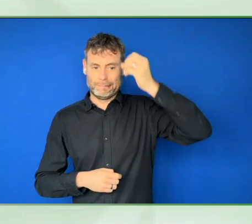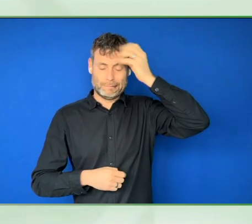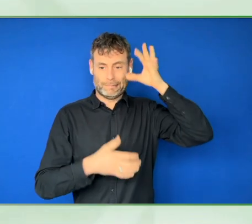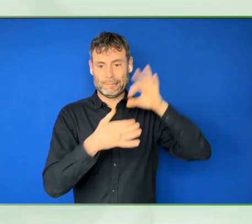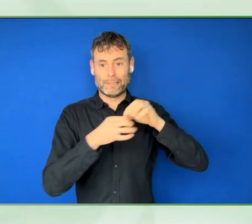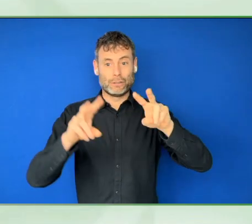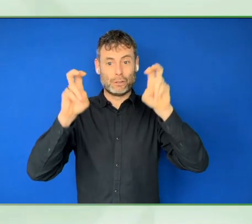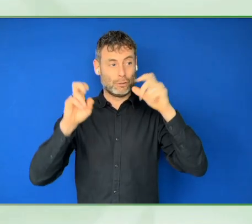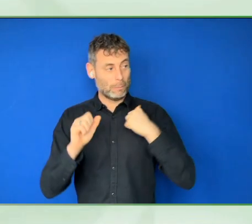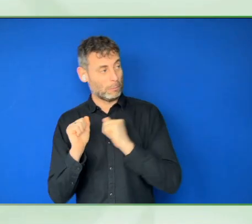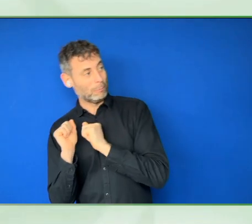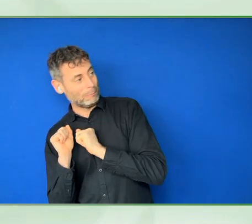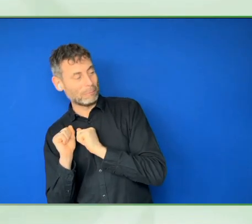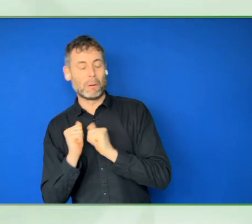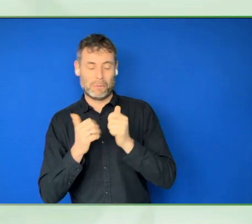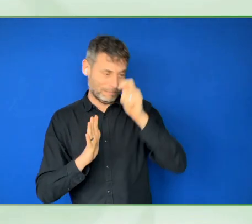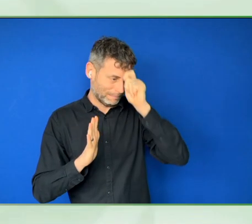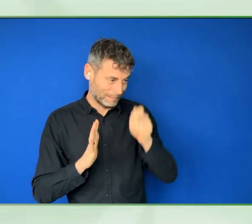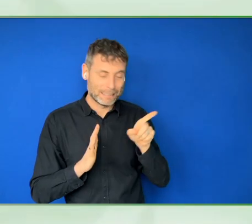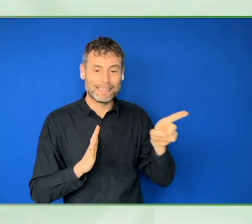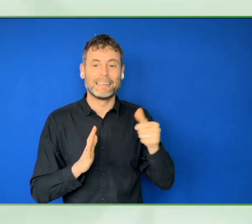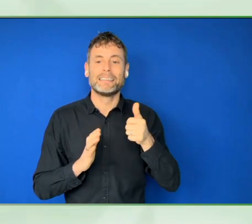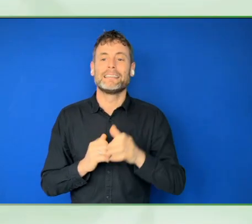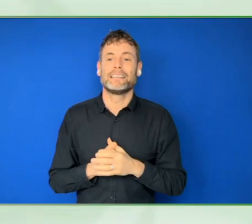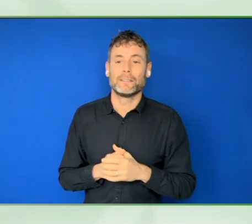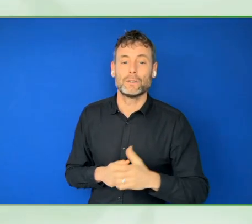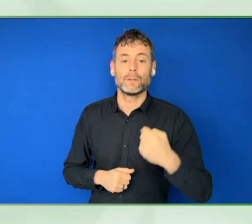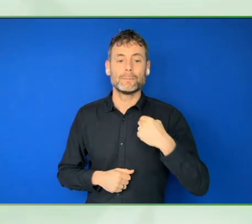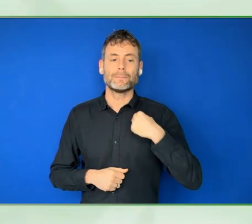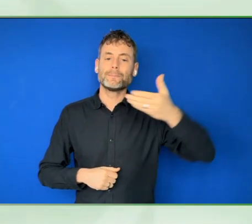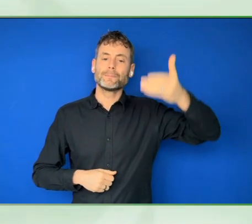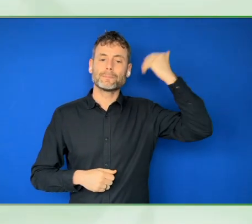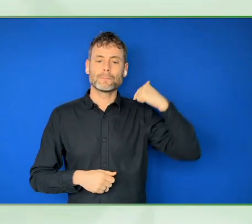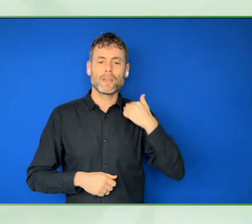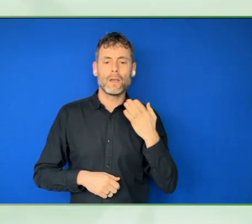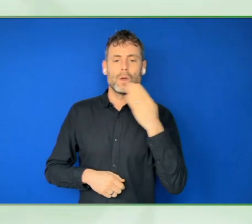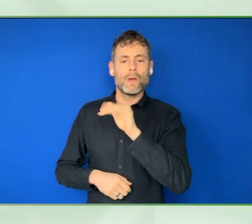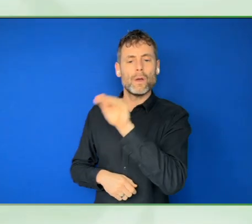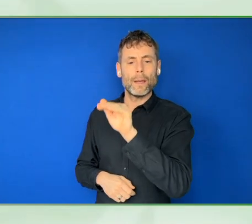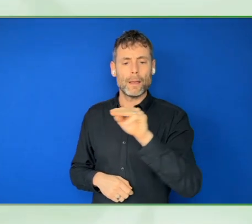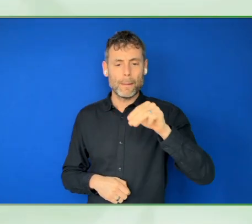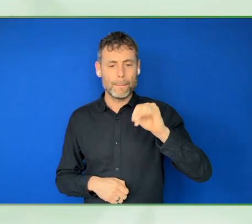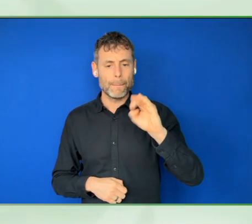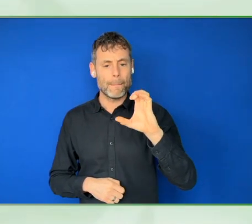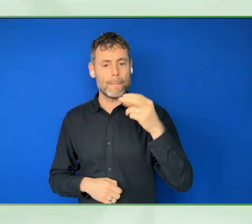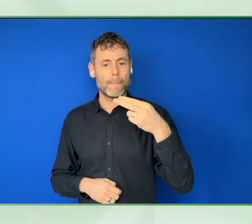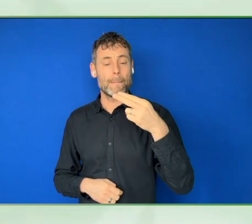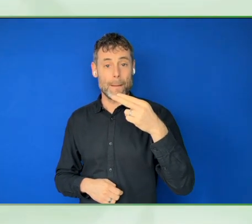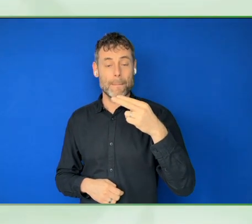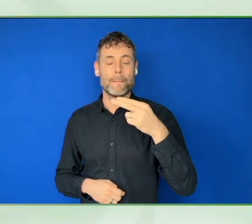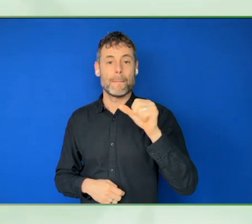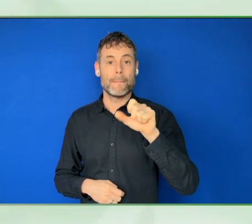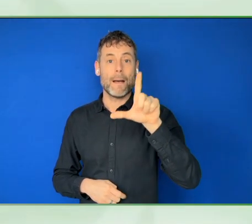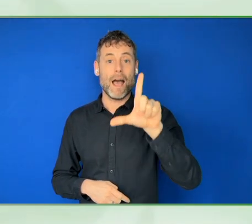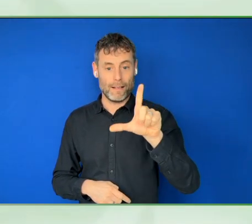Now, I wanted to open just by saying that I went to Michael Fenback a while ago and said, this is the 20th anniversary of the Convention on the Rights of Persons